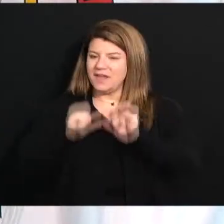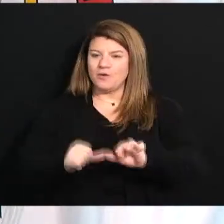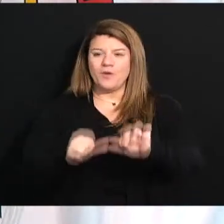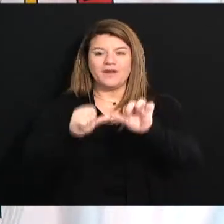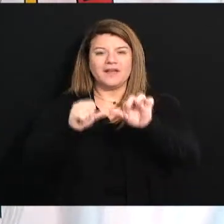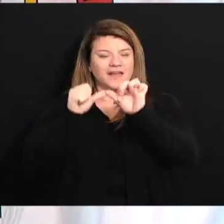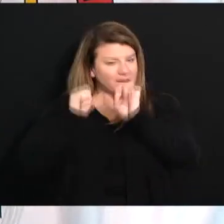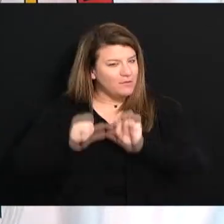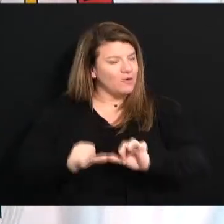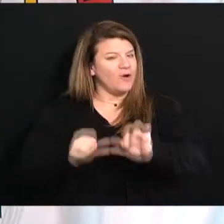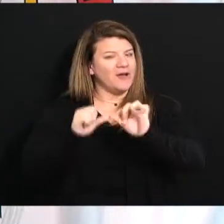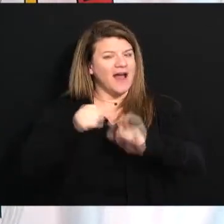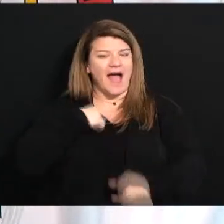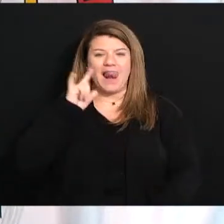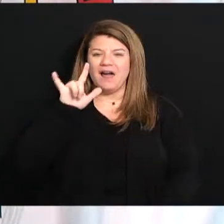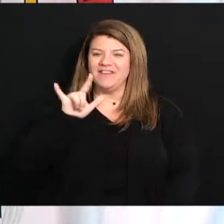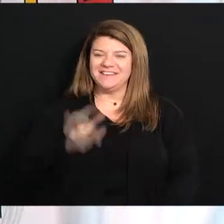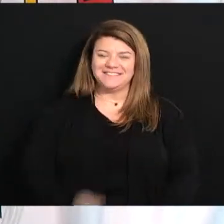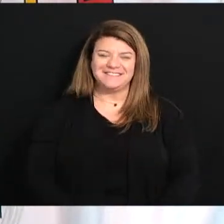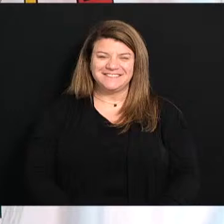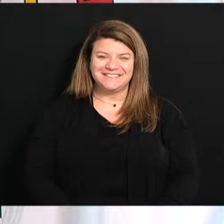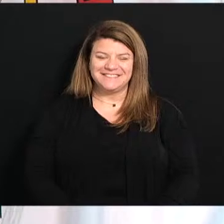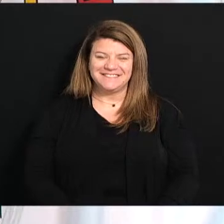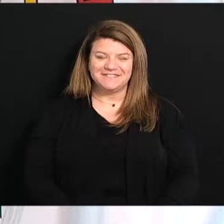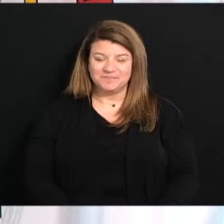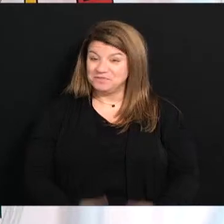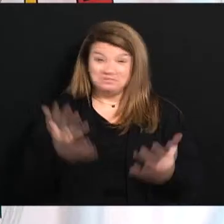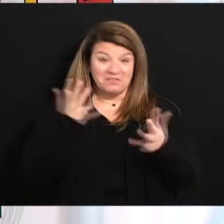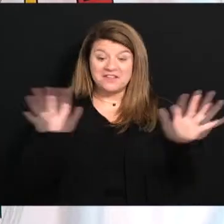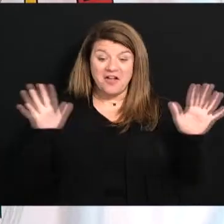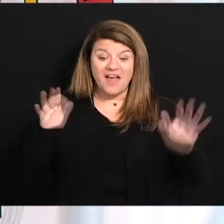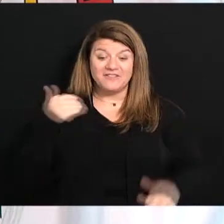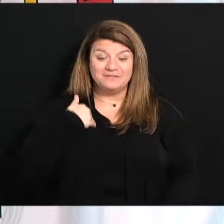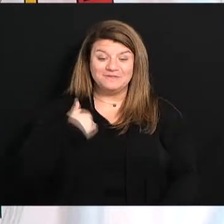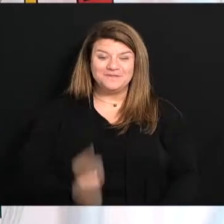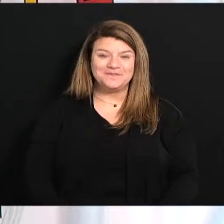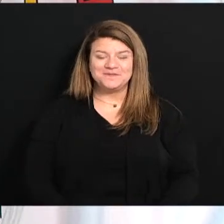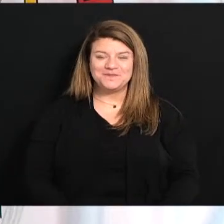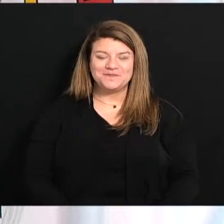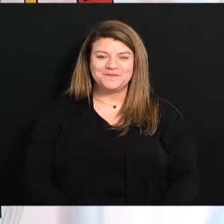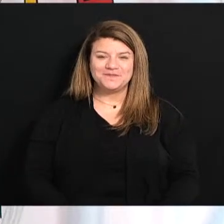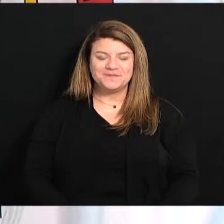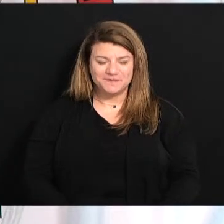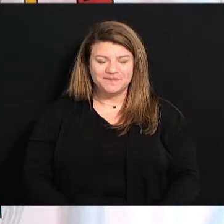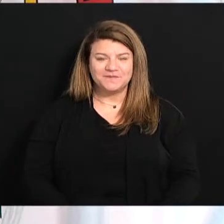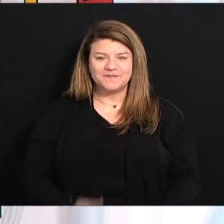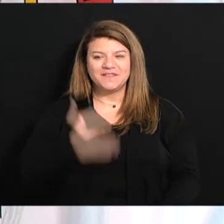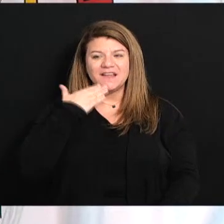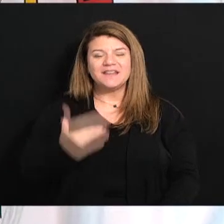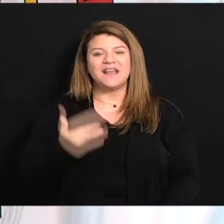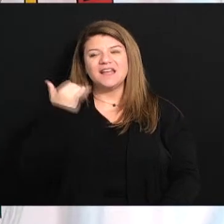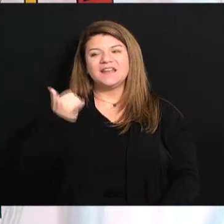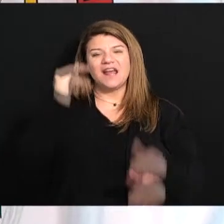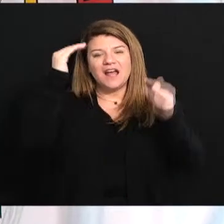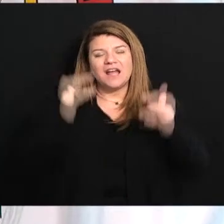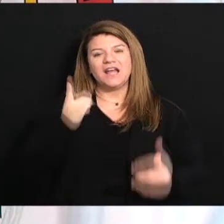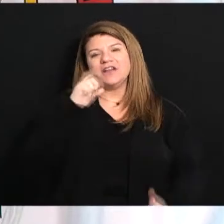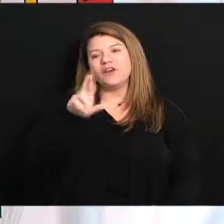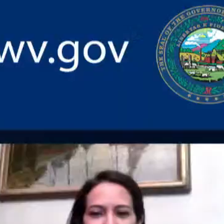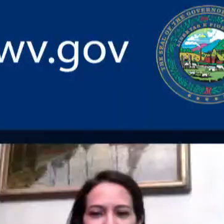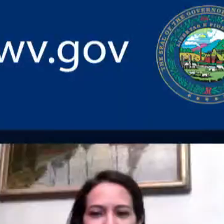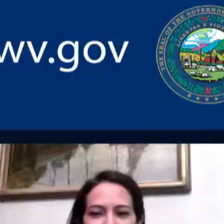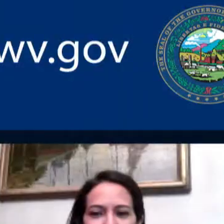keep it rolling. I love it. That's all I got. All right, thank you, Governor. Let's now go to Dr. Clay Marsh,